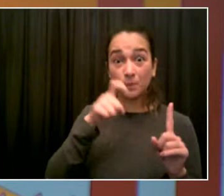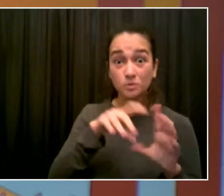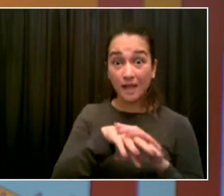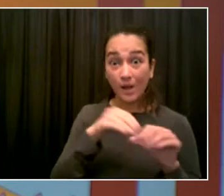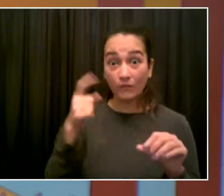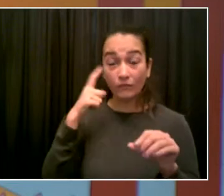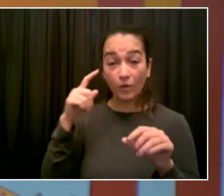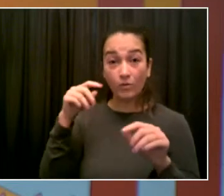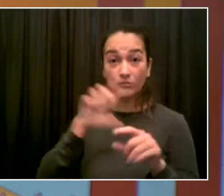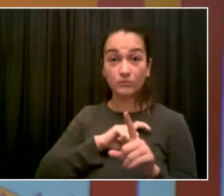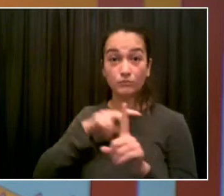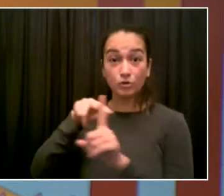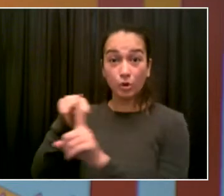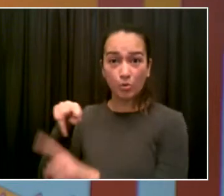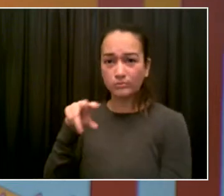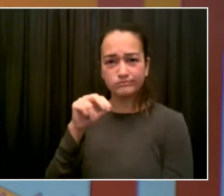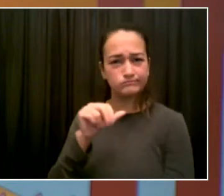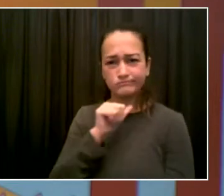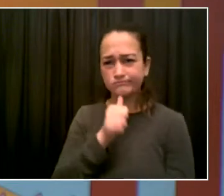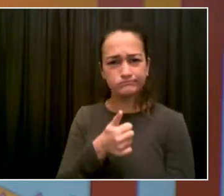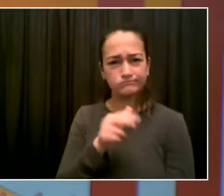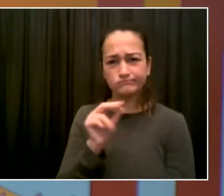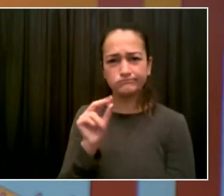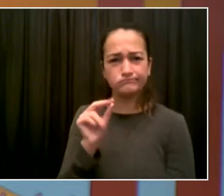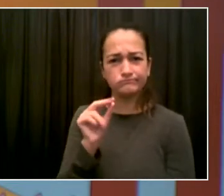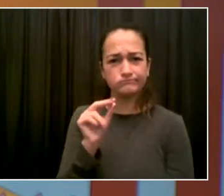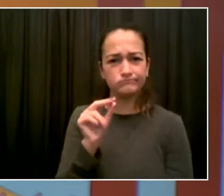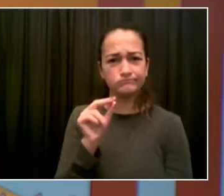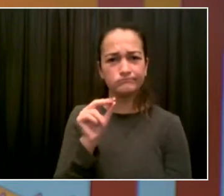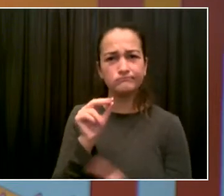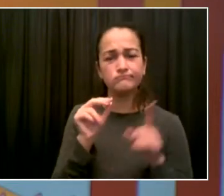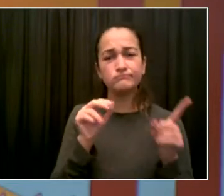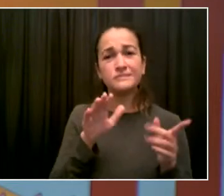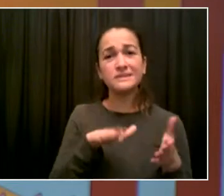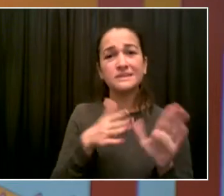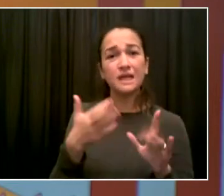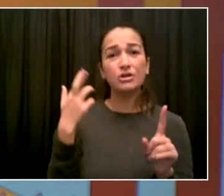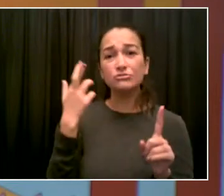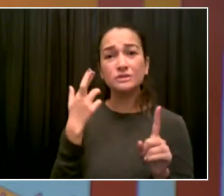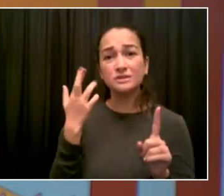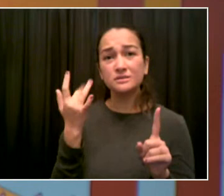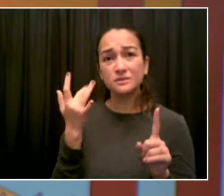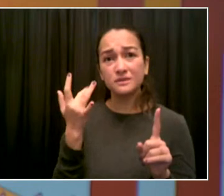that the health response was quick, but we need a full investigation to understand.